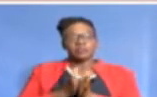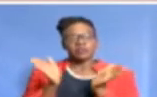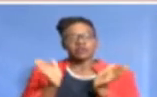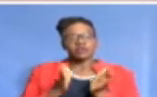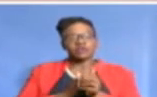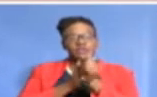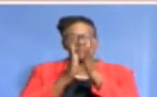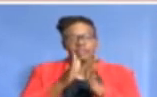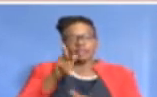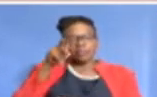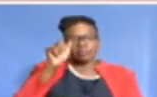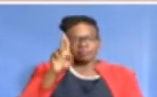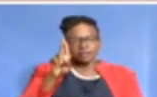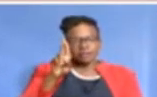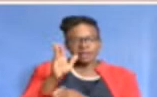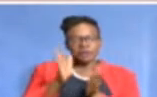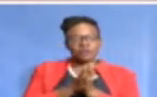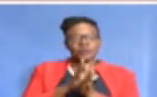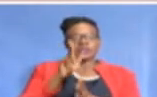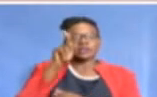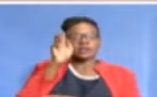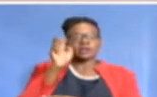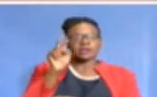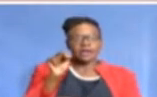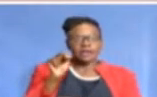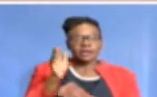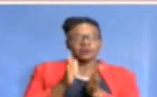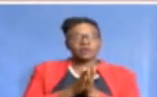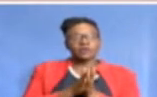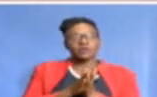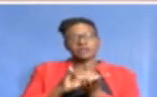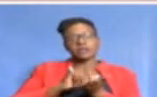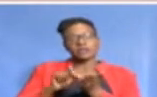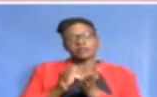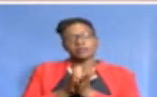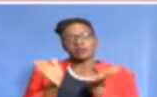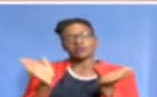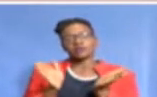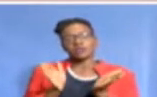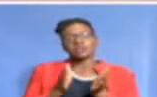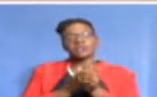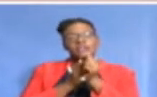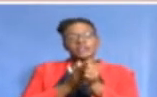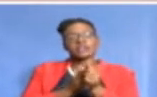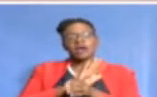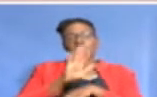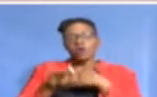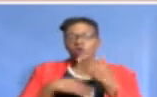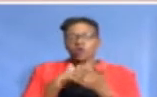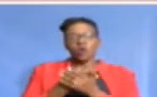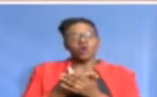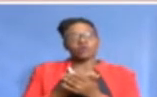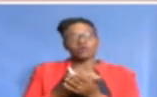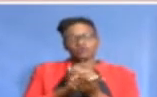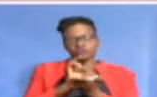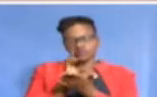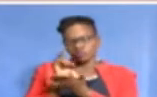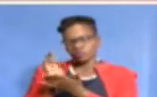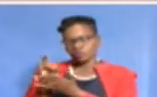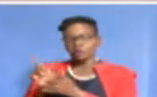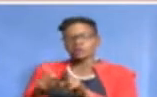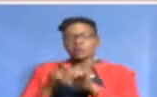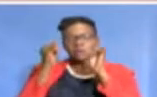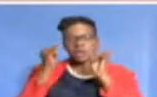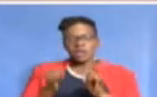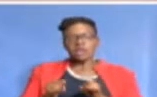Gathugu, naibu wake Ken Mukira, pamoja na kiranja wa wengi katika bunge hilo Hussein Ndung'u wameondolewa kwenye nyadhifa zao na viongozi wapya